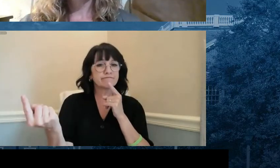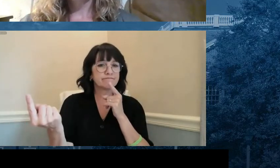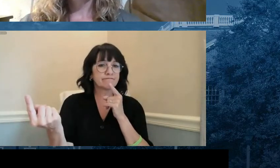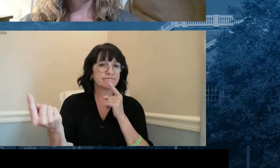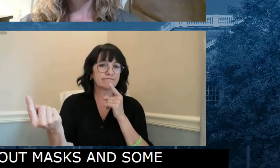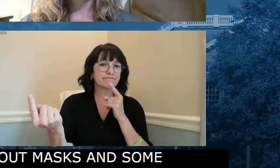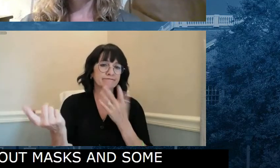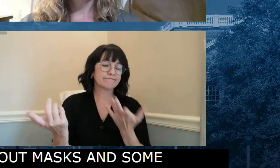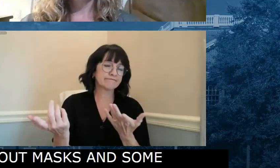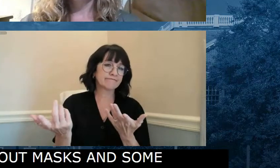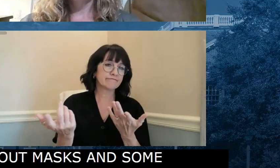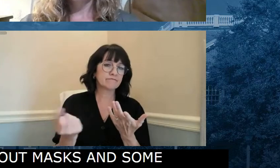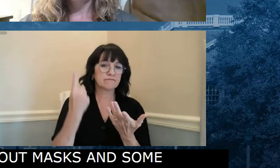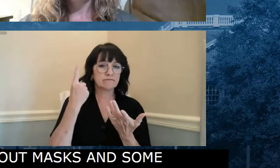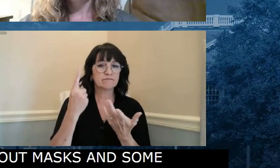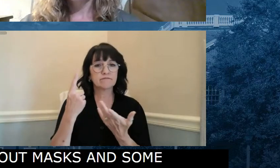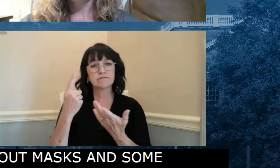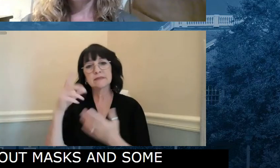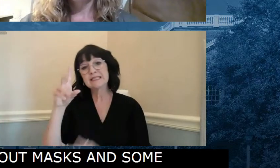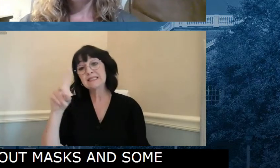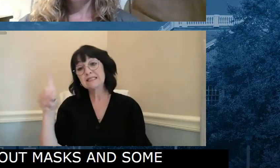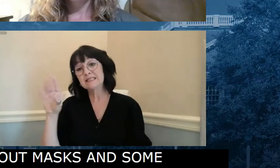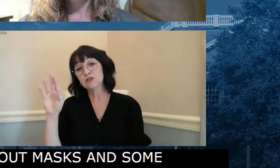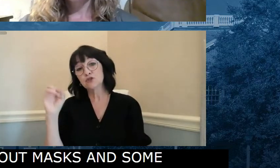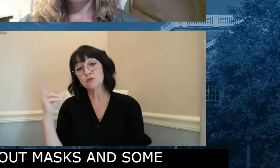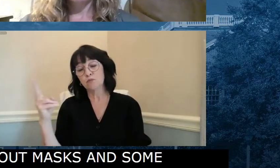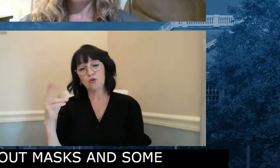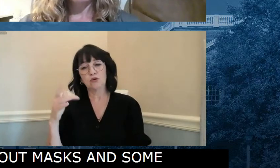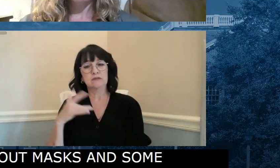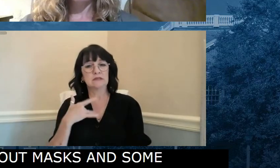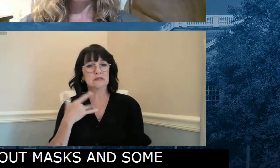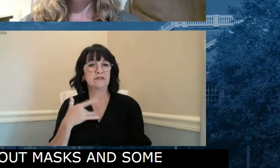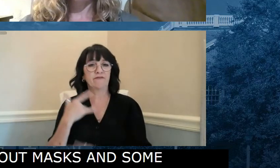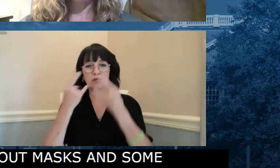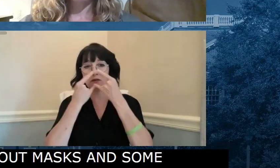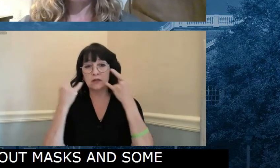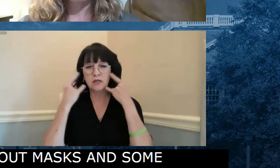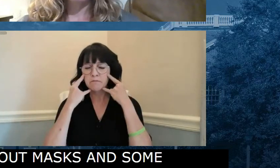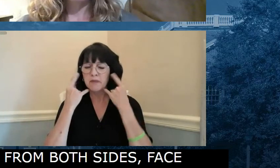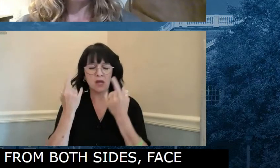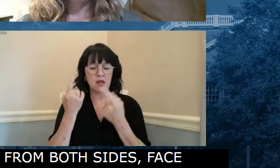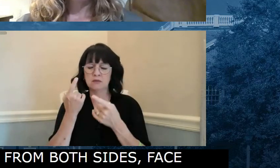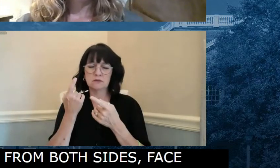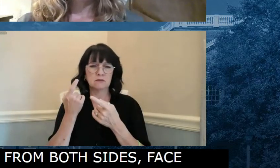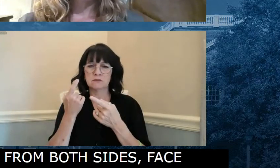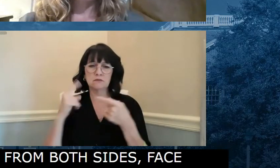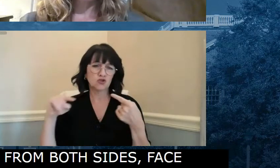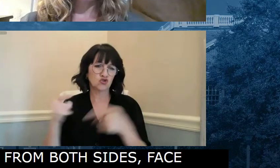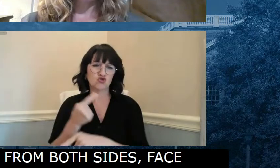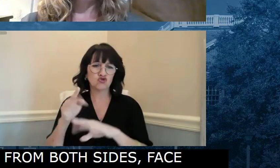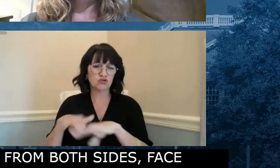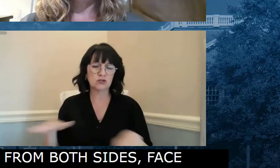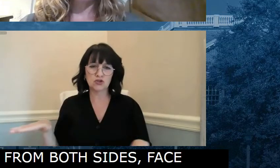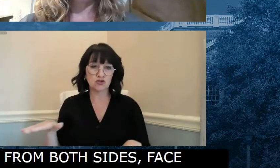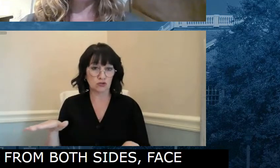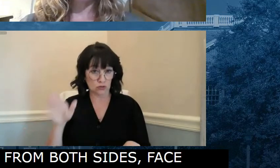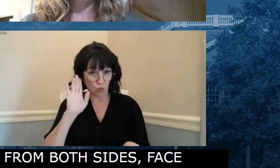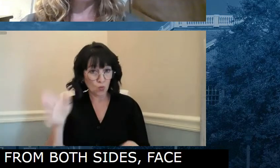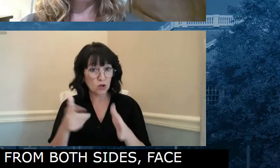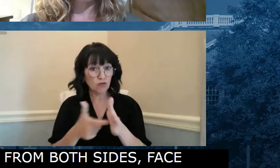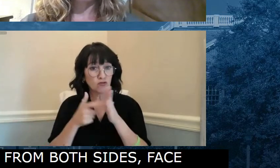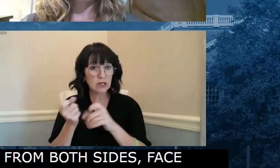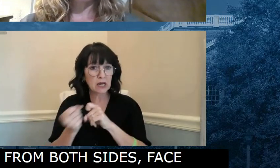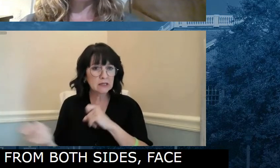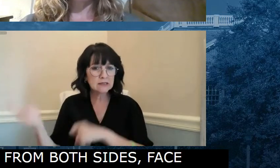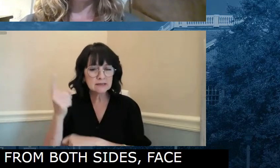both sides. Dee Dee Bush thinks face masks are harmful for children. She's asking if they'll be required next year. Jen